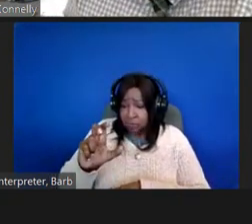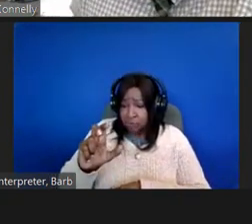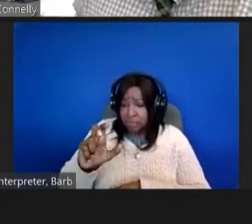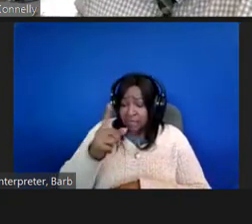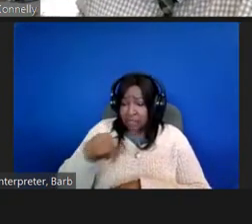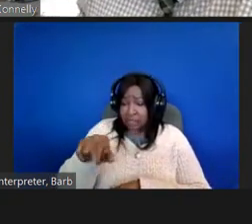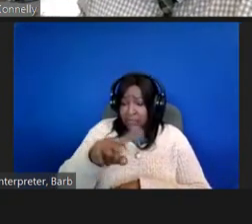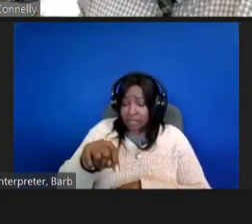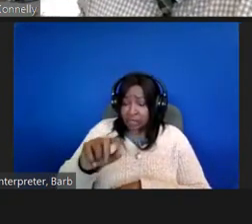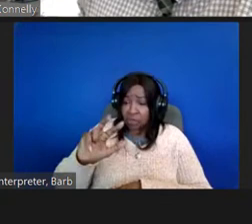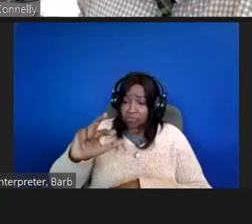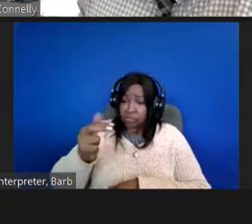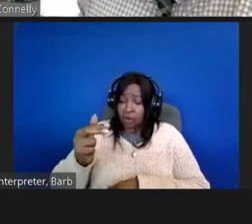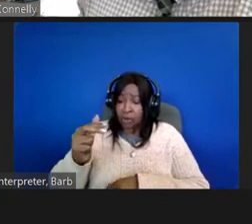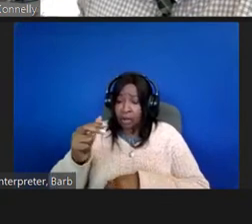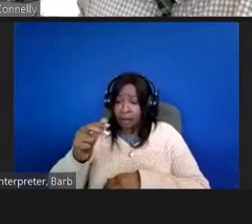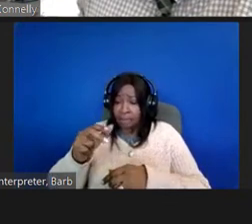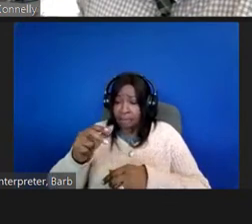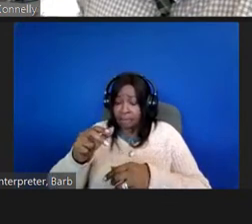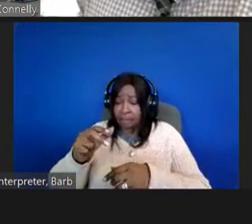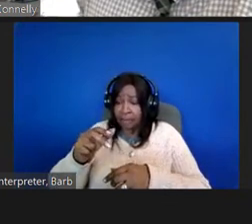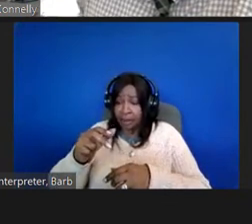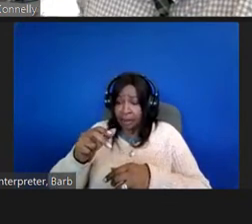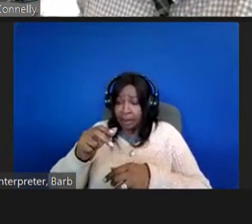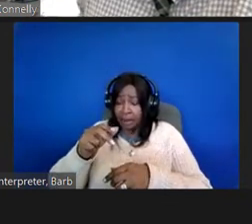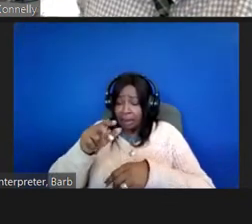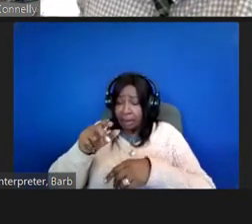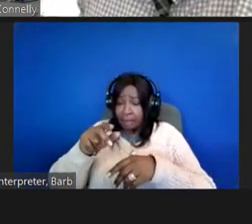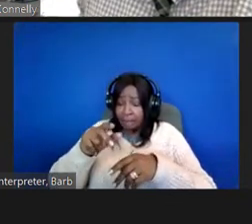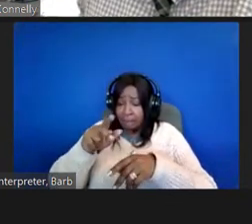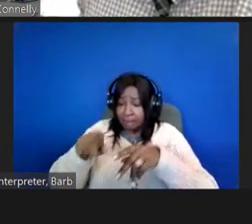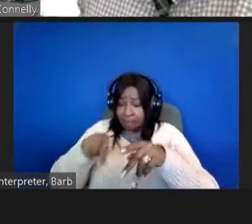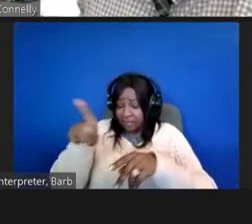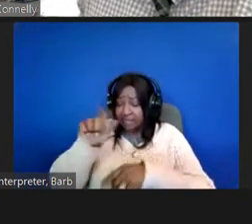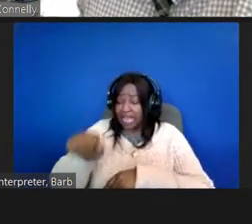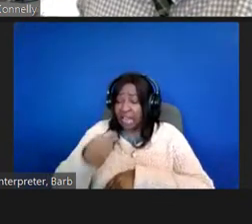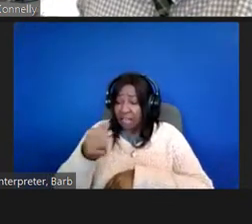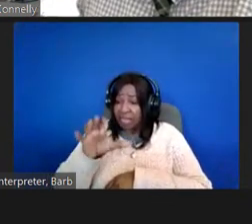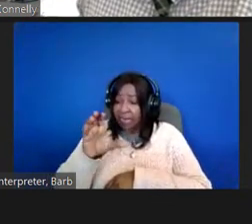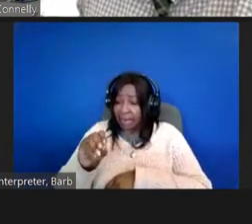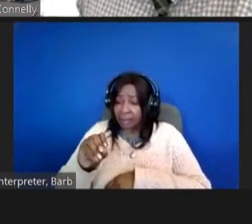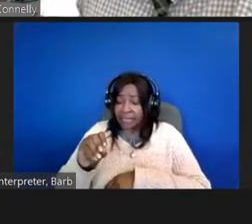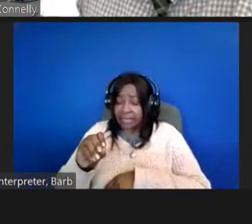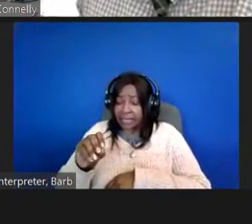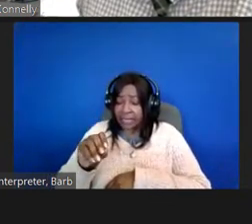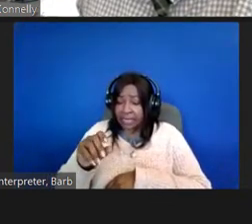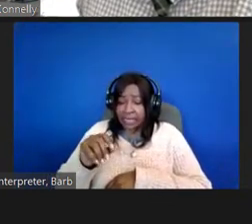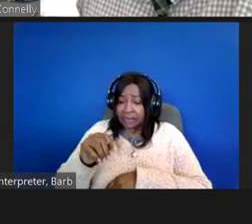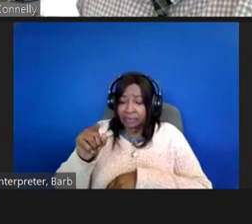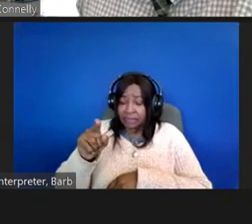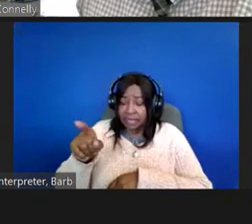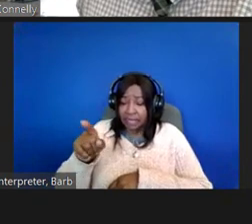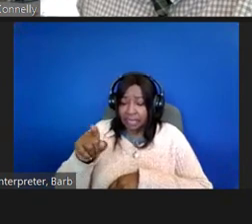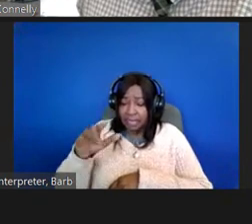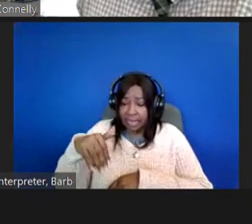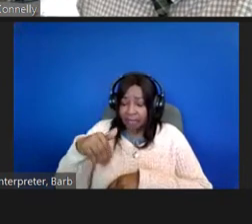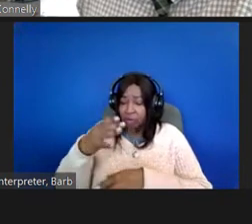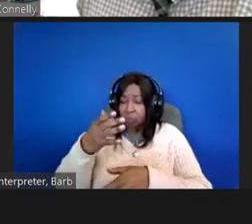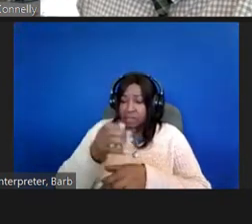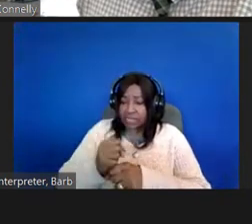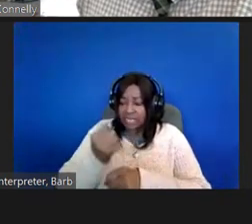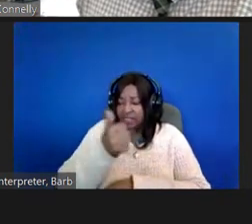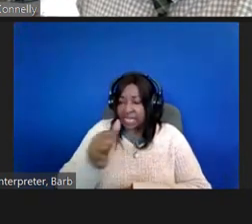party people. Have you seen or received any, I guess, complaints between